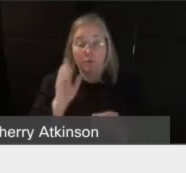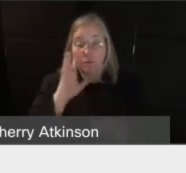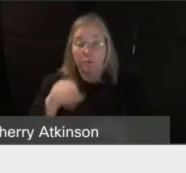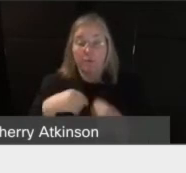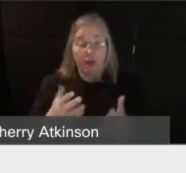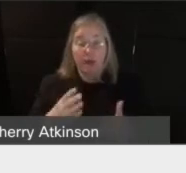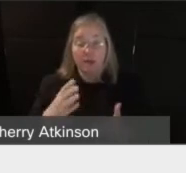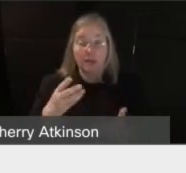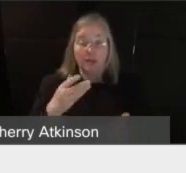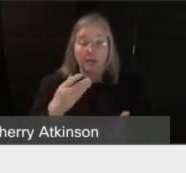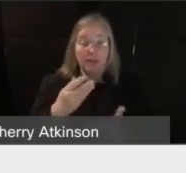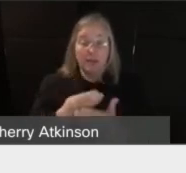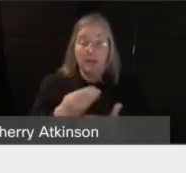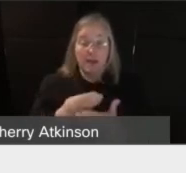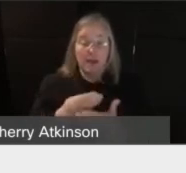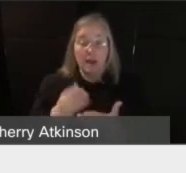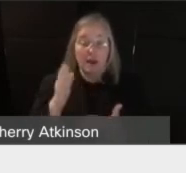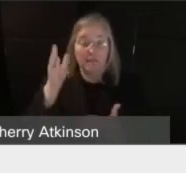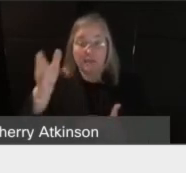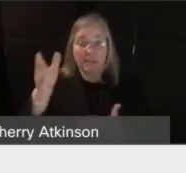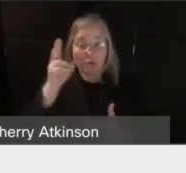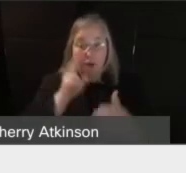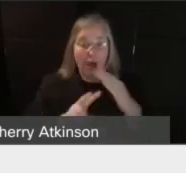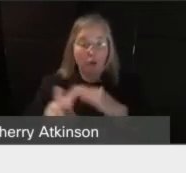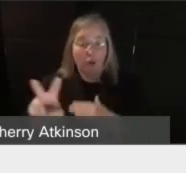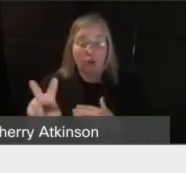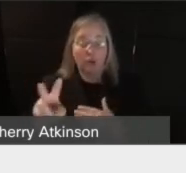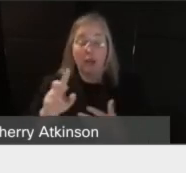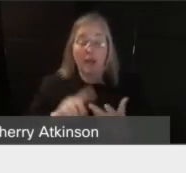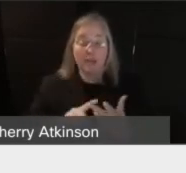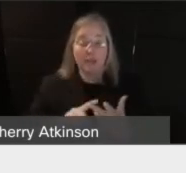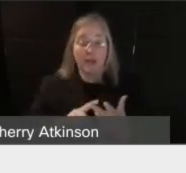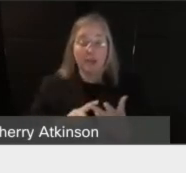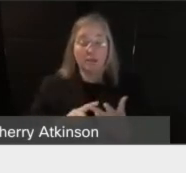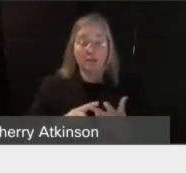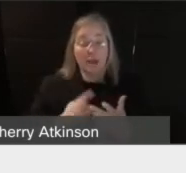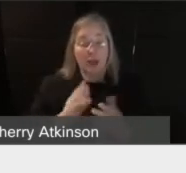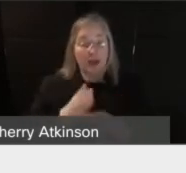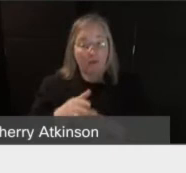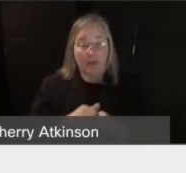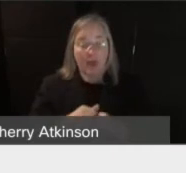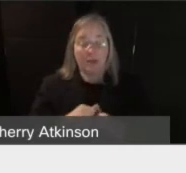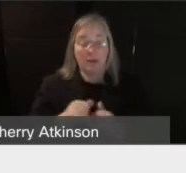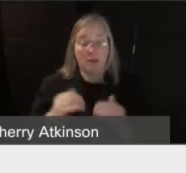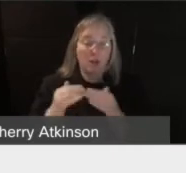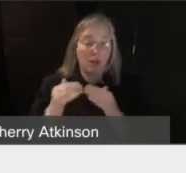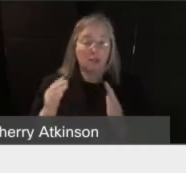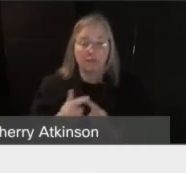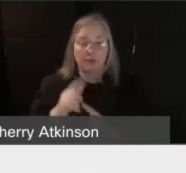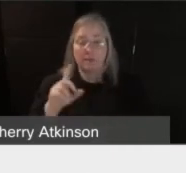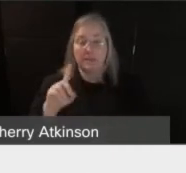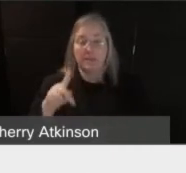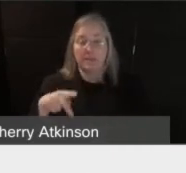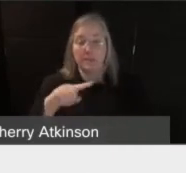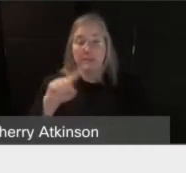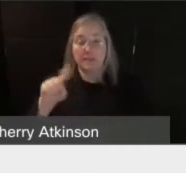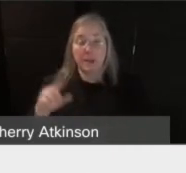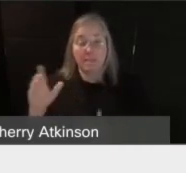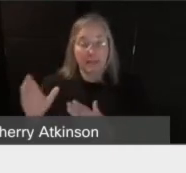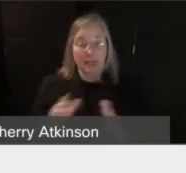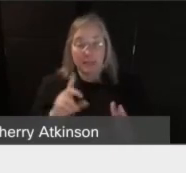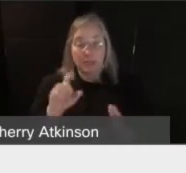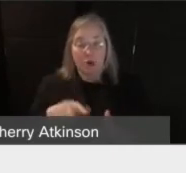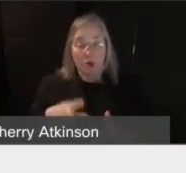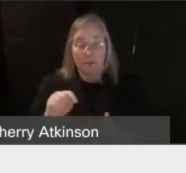outlook. And following that will be colleagues from DPZ Planning Department and also the consultant to talk